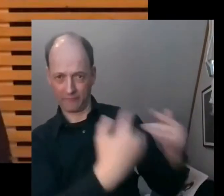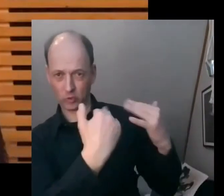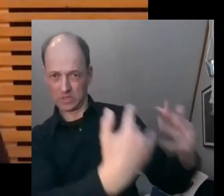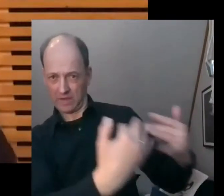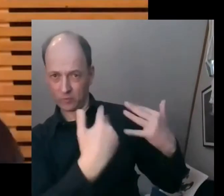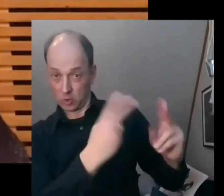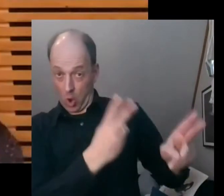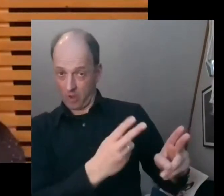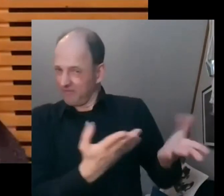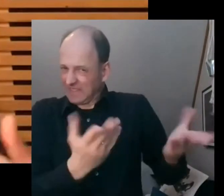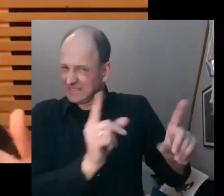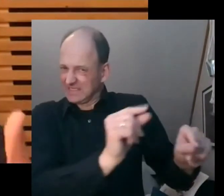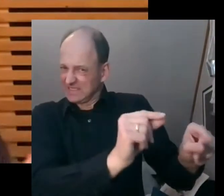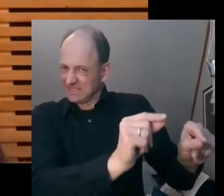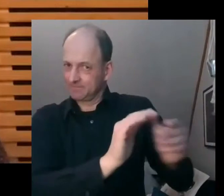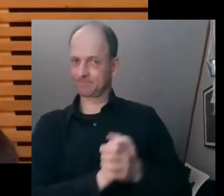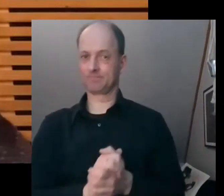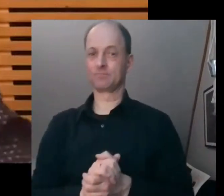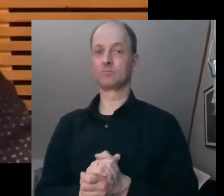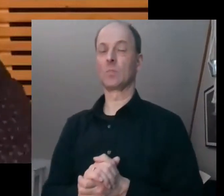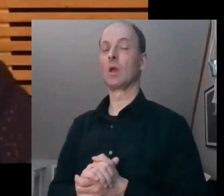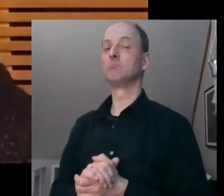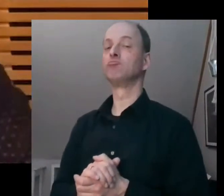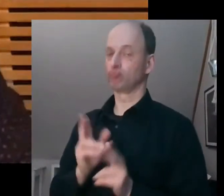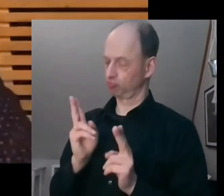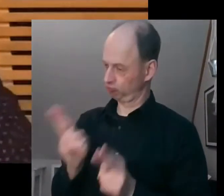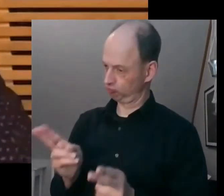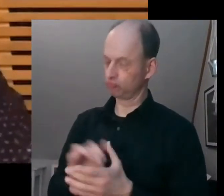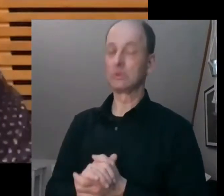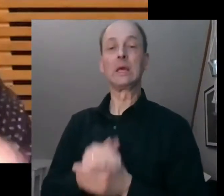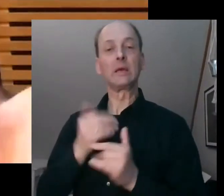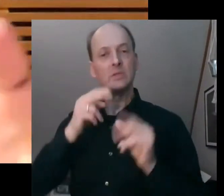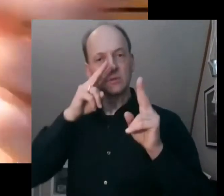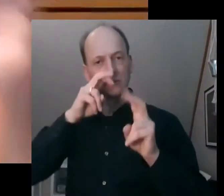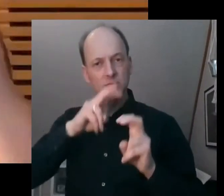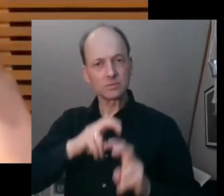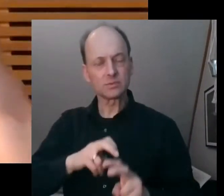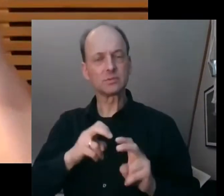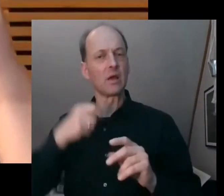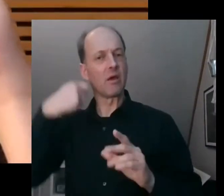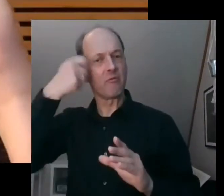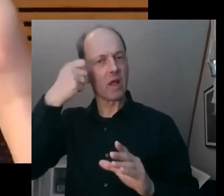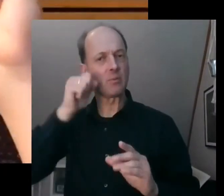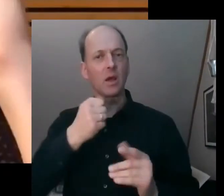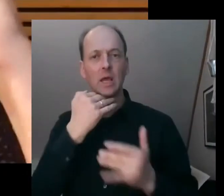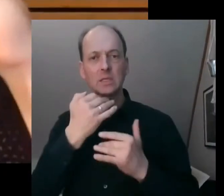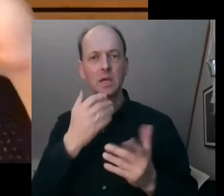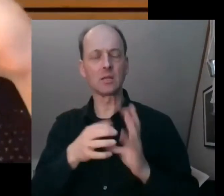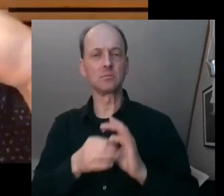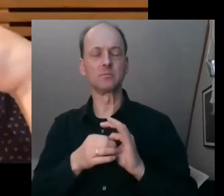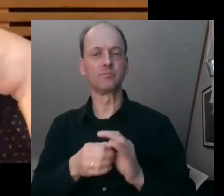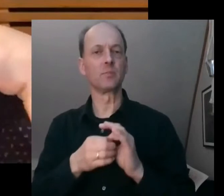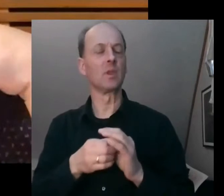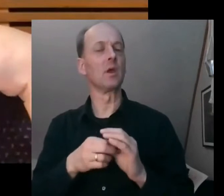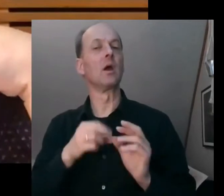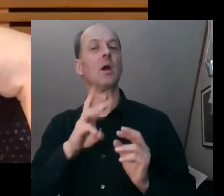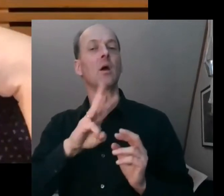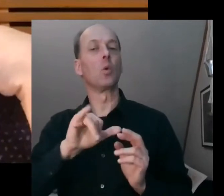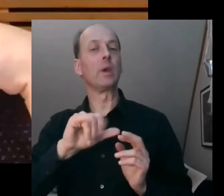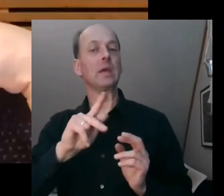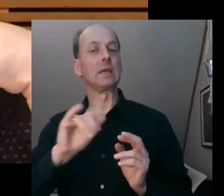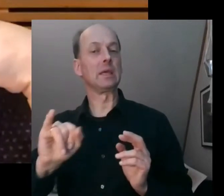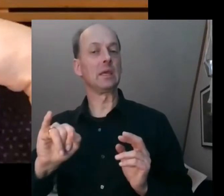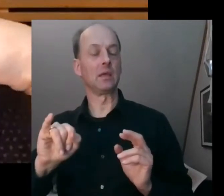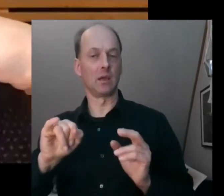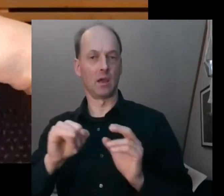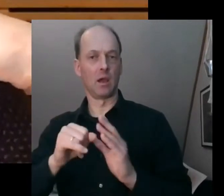invisible thing which is in the head of everybody. So on the one hand, we were researching for substances,